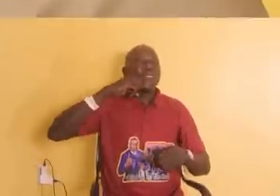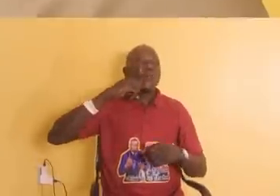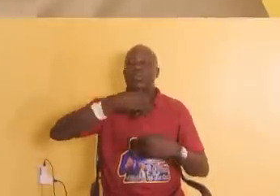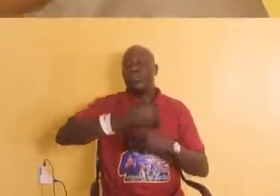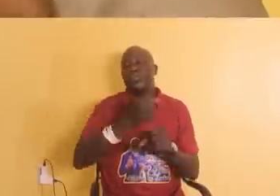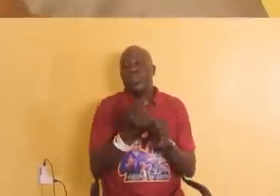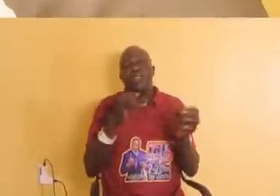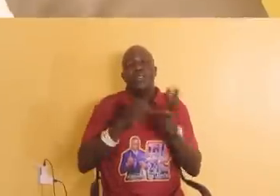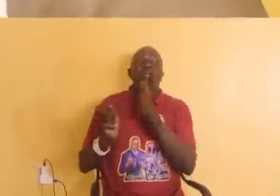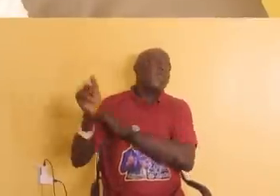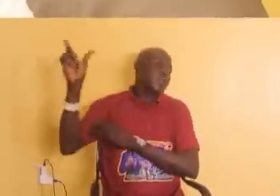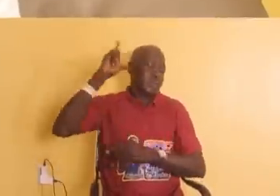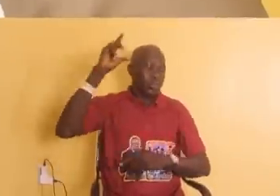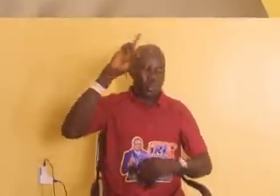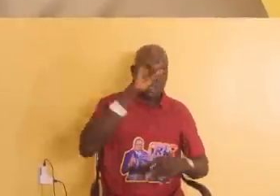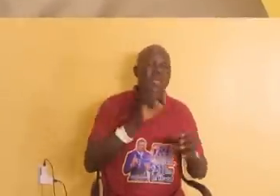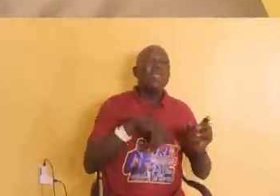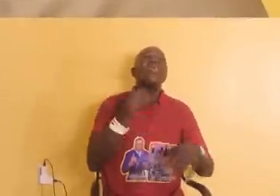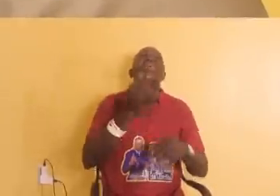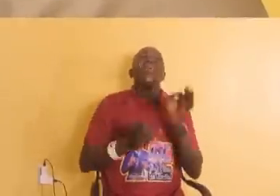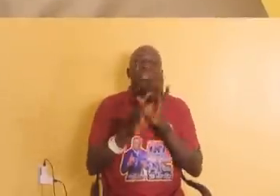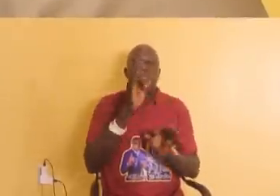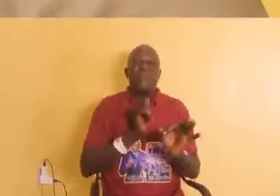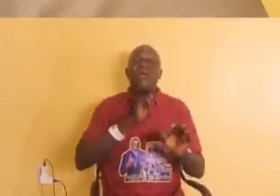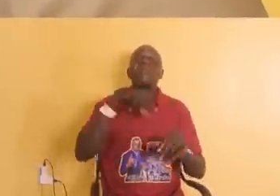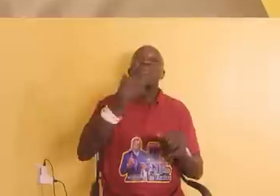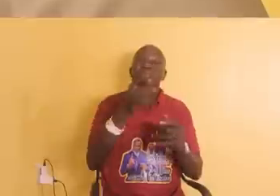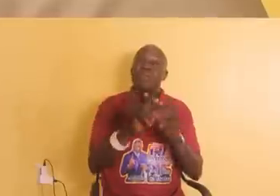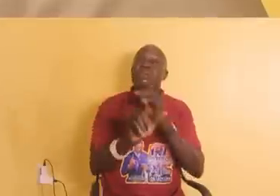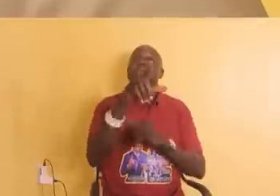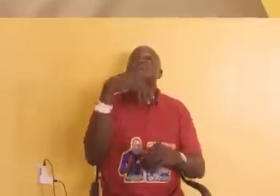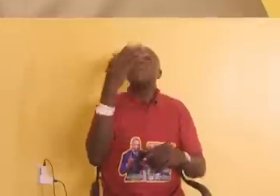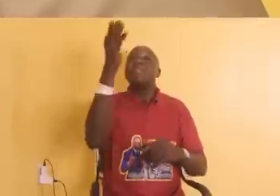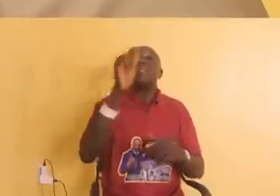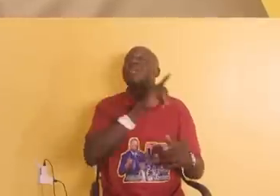listen to me, sir. If I say, thus says the Lord,